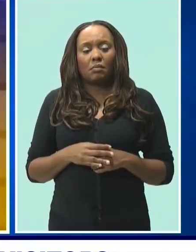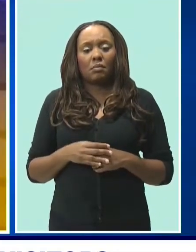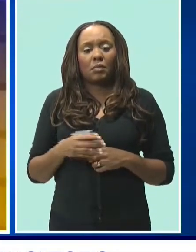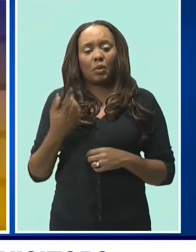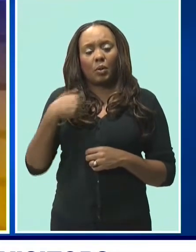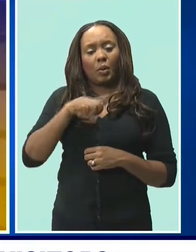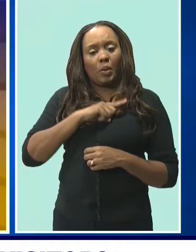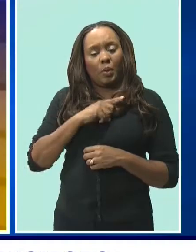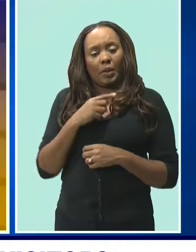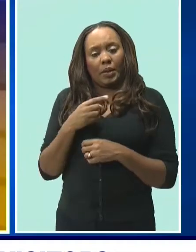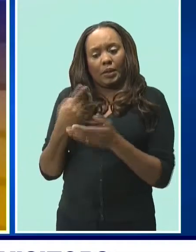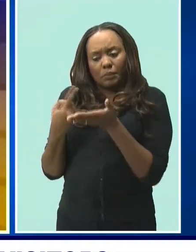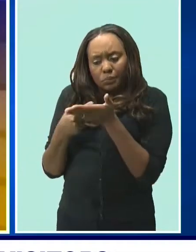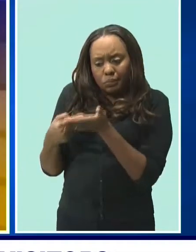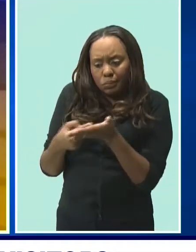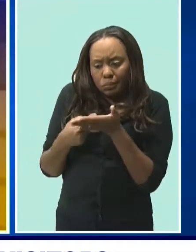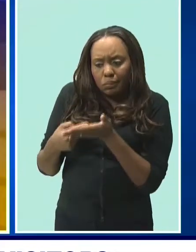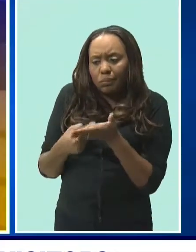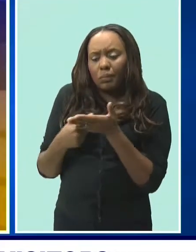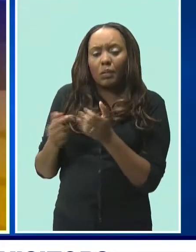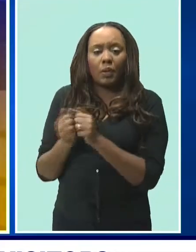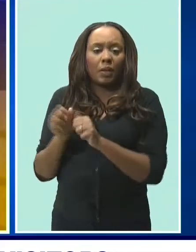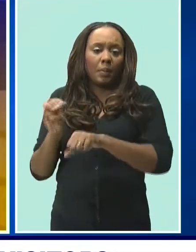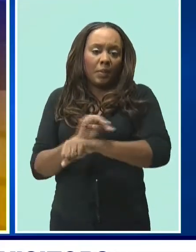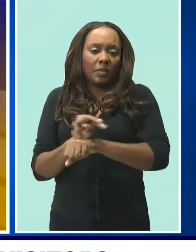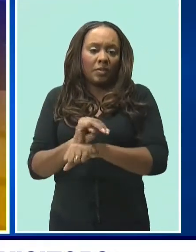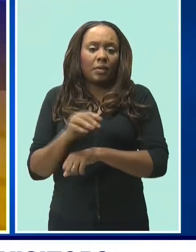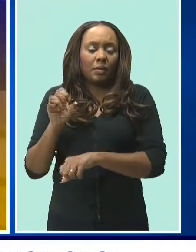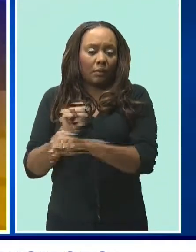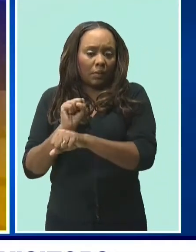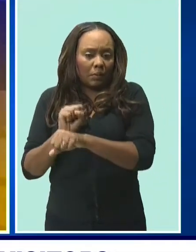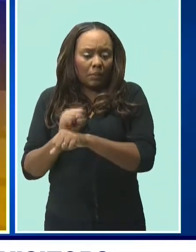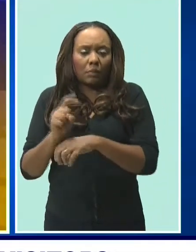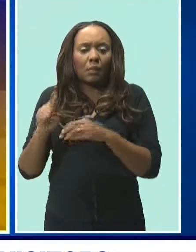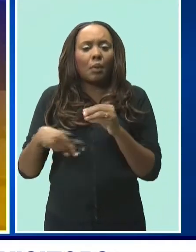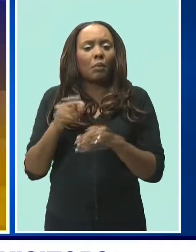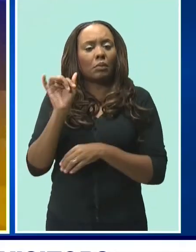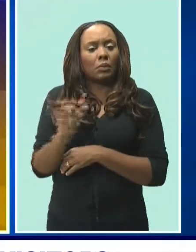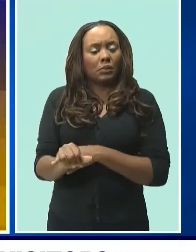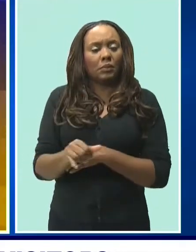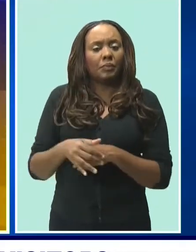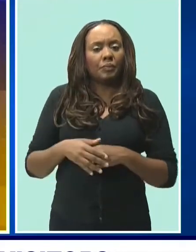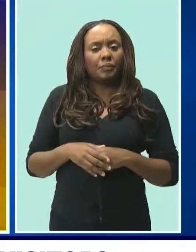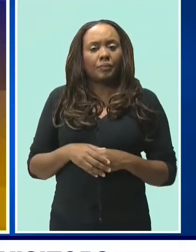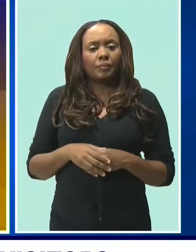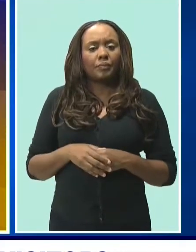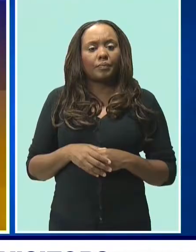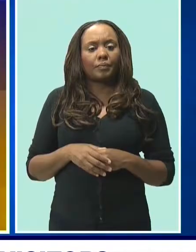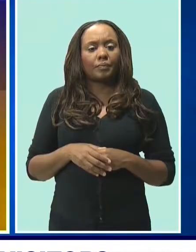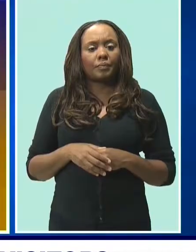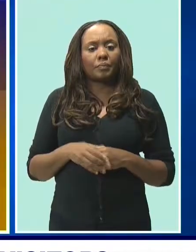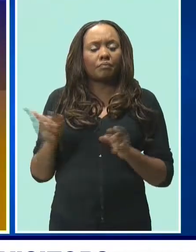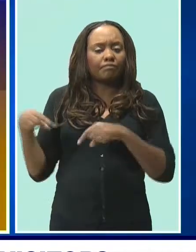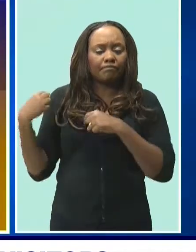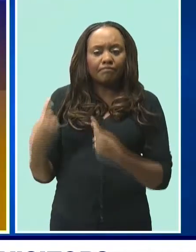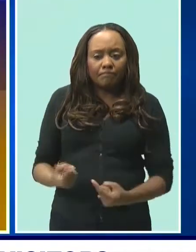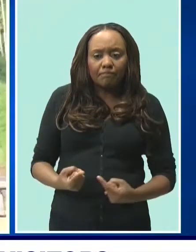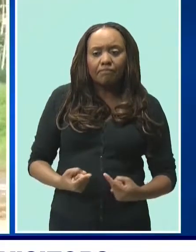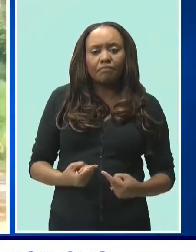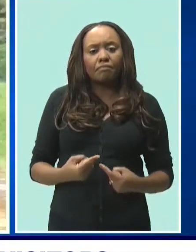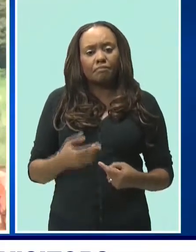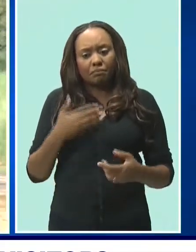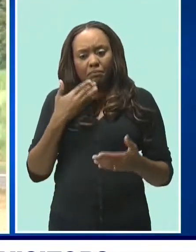discussions, meetings with the labor movement on that. And I think those have gone pretty well so